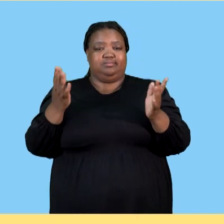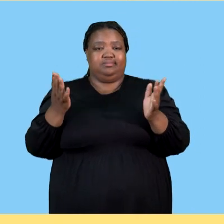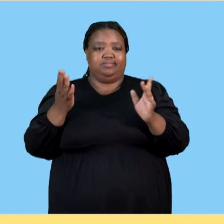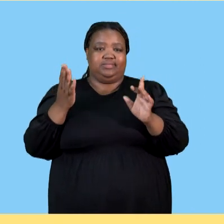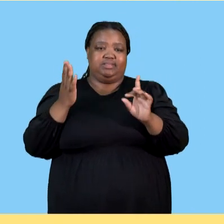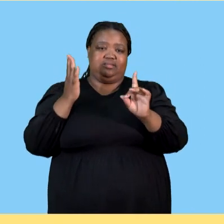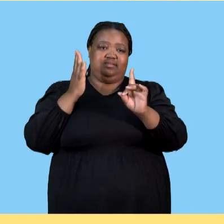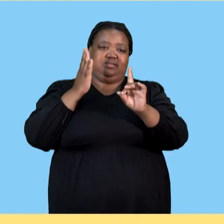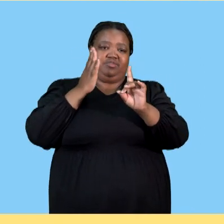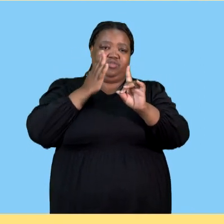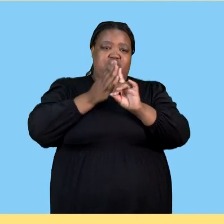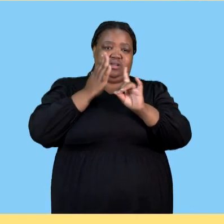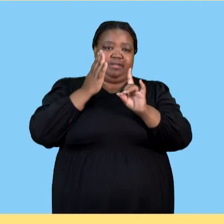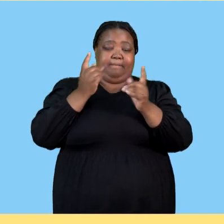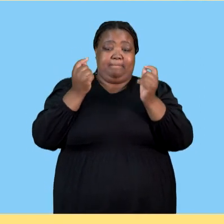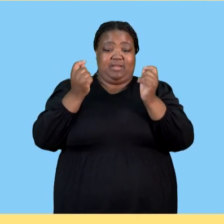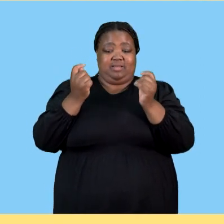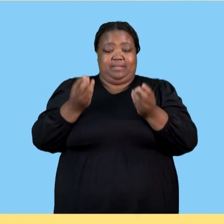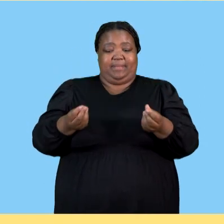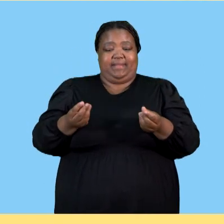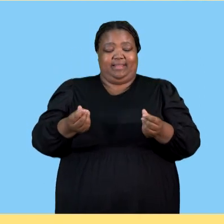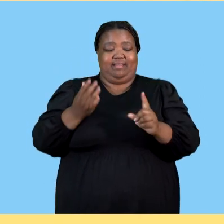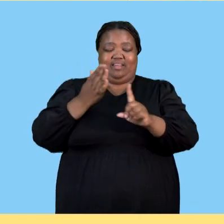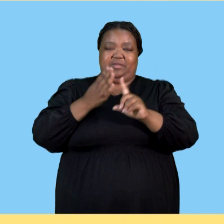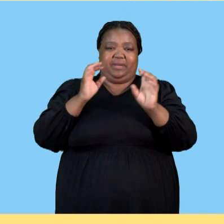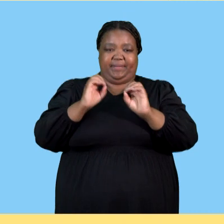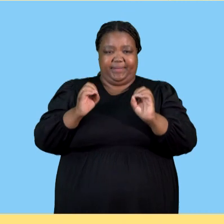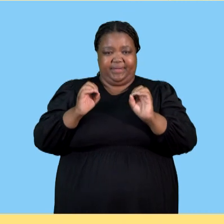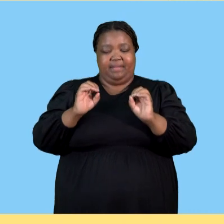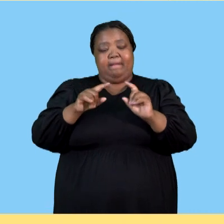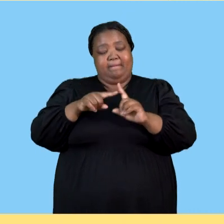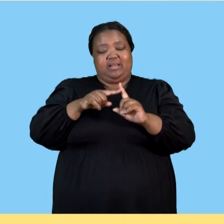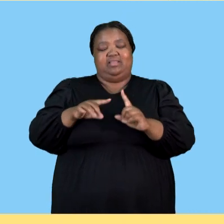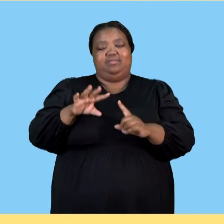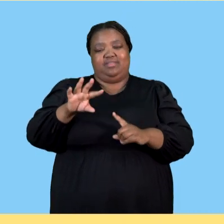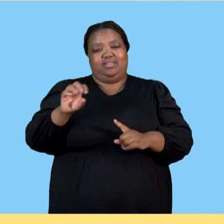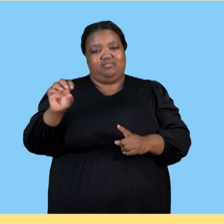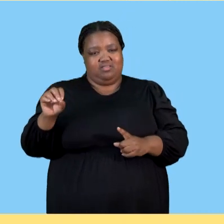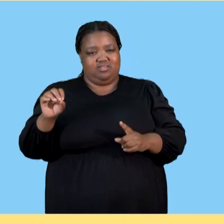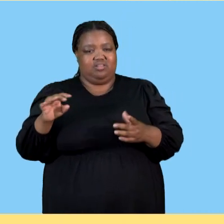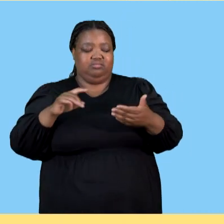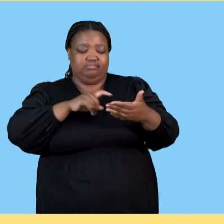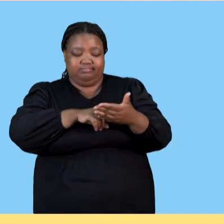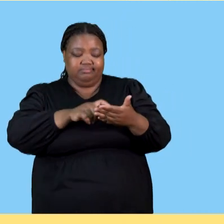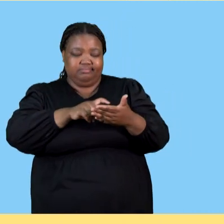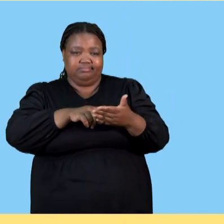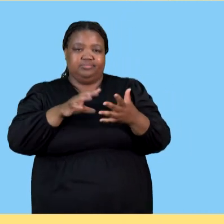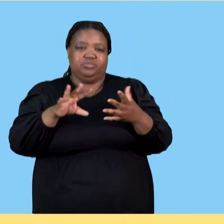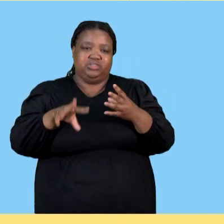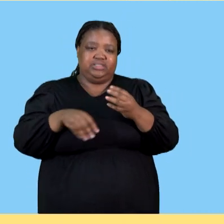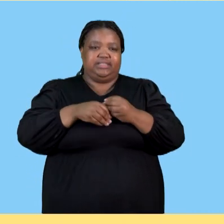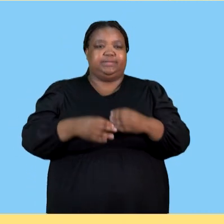the indirect material cost, that is the 500, plus the 500. All right, if you have a calculator, you